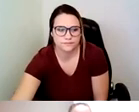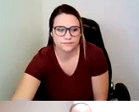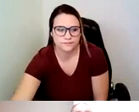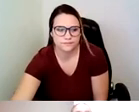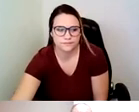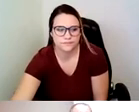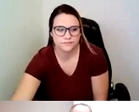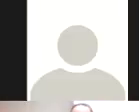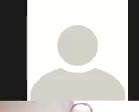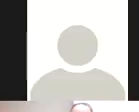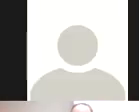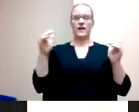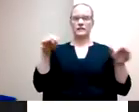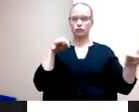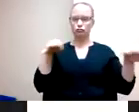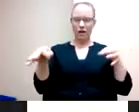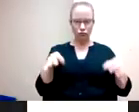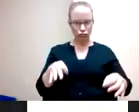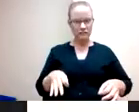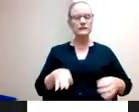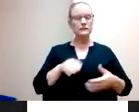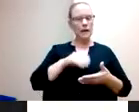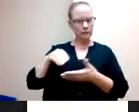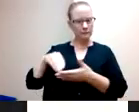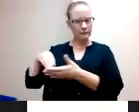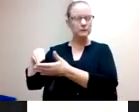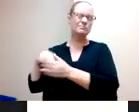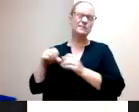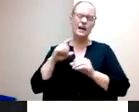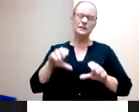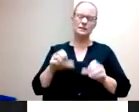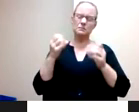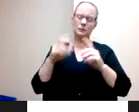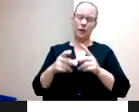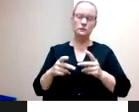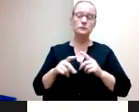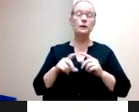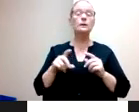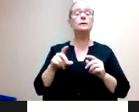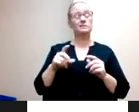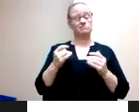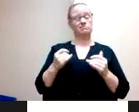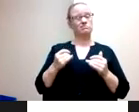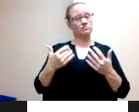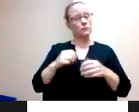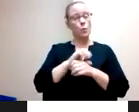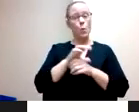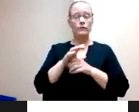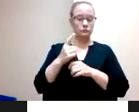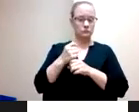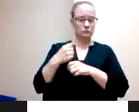many places. After this difficult year with COVID, we really many times were